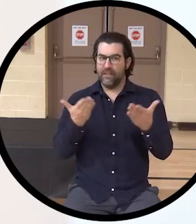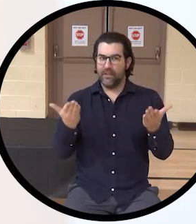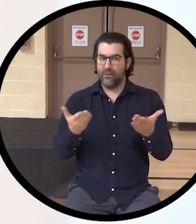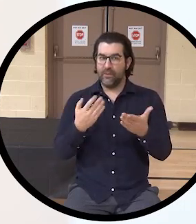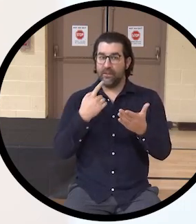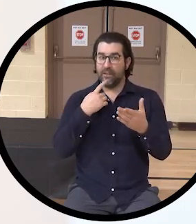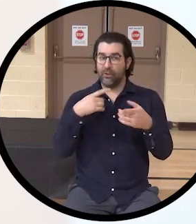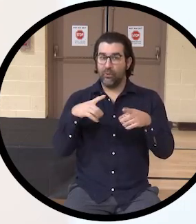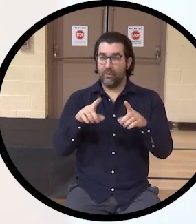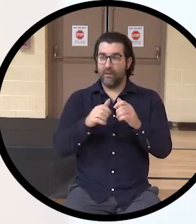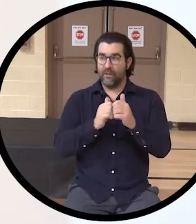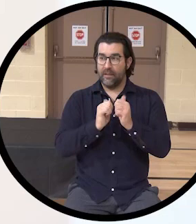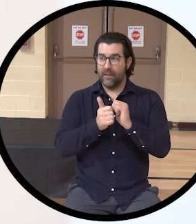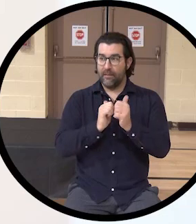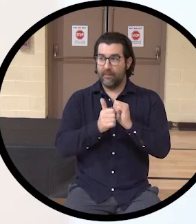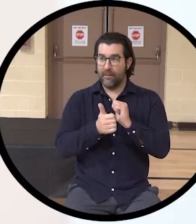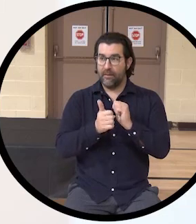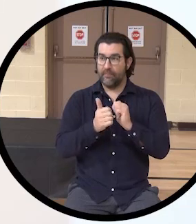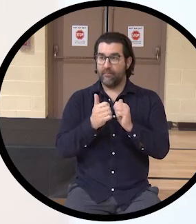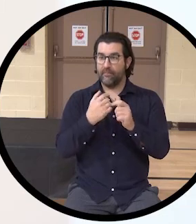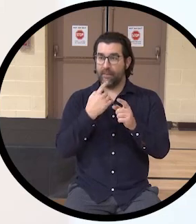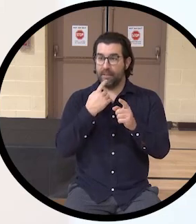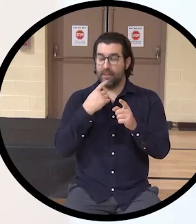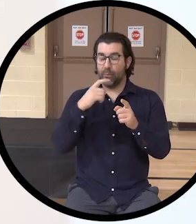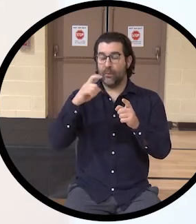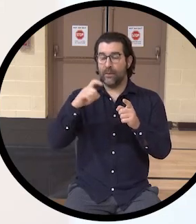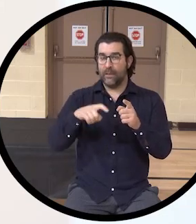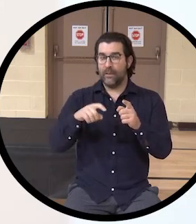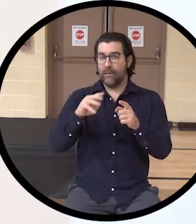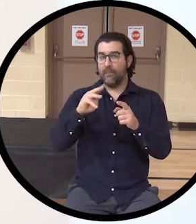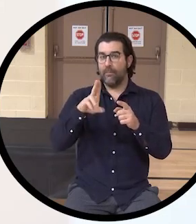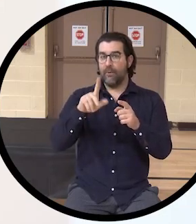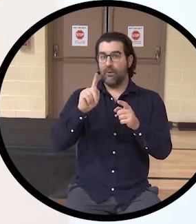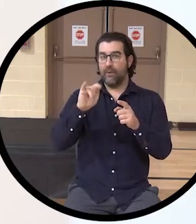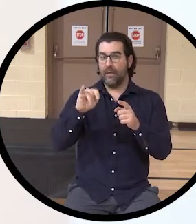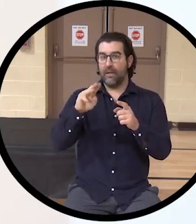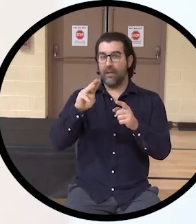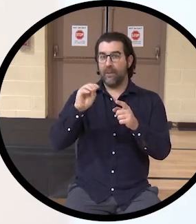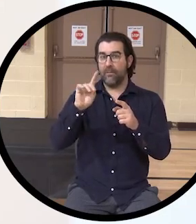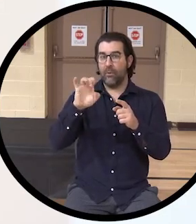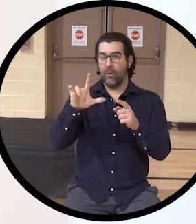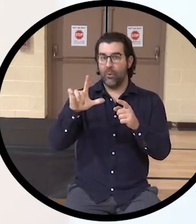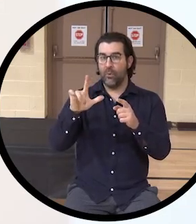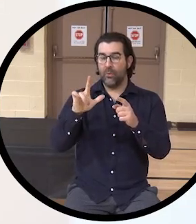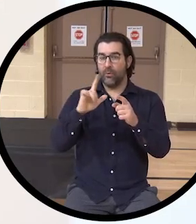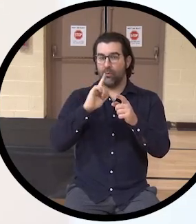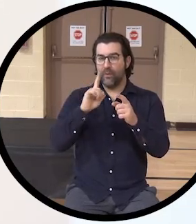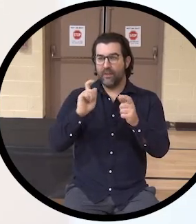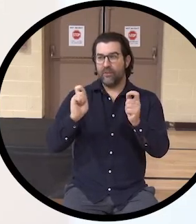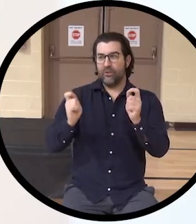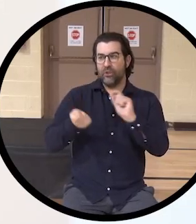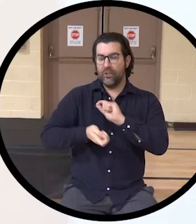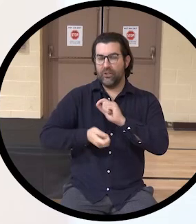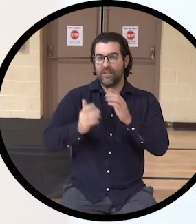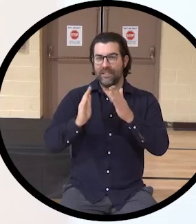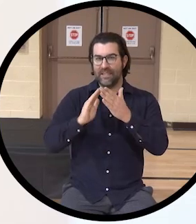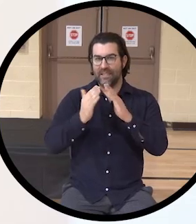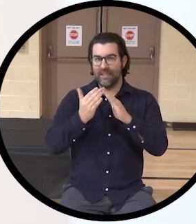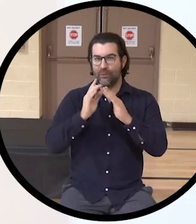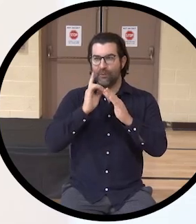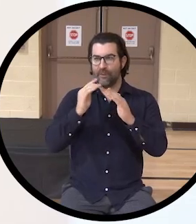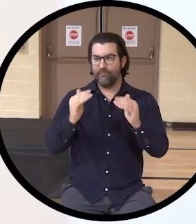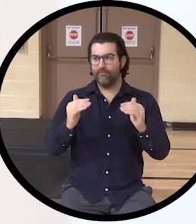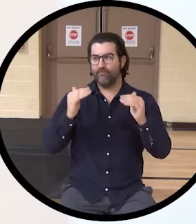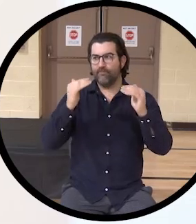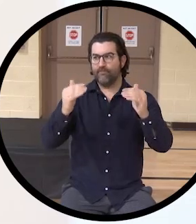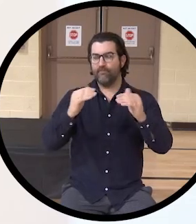during the campaign that, we need multimodal solutions to really transform, our city into what it can be. And there's